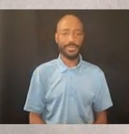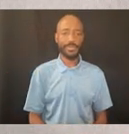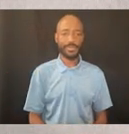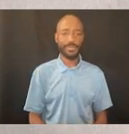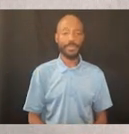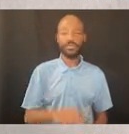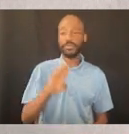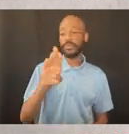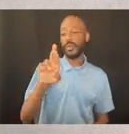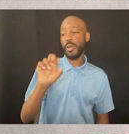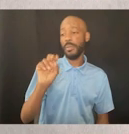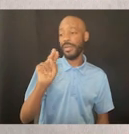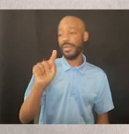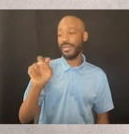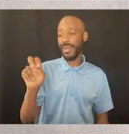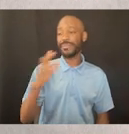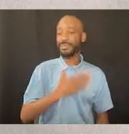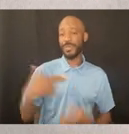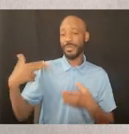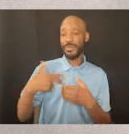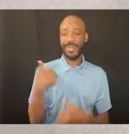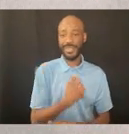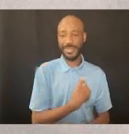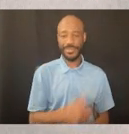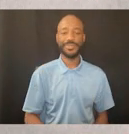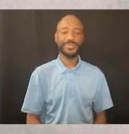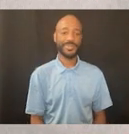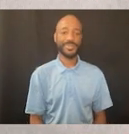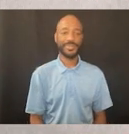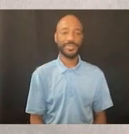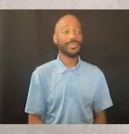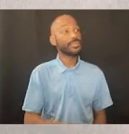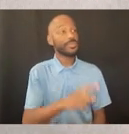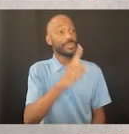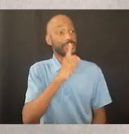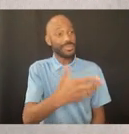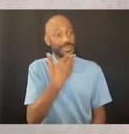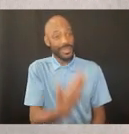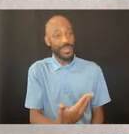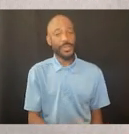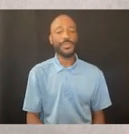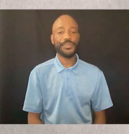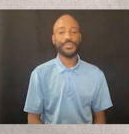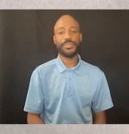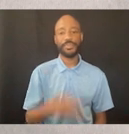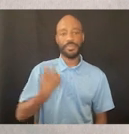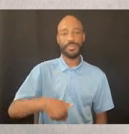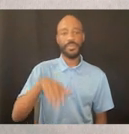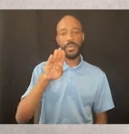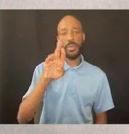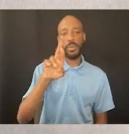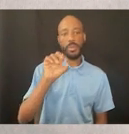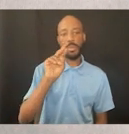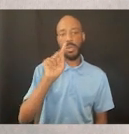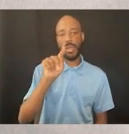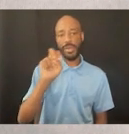Bronte, would you like to join us and tell us about your work? Yes, thank you. I'm Bronte Grimm.